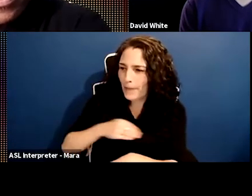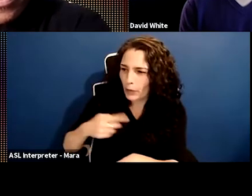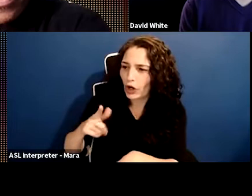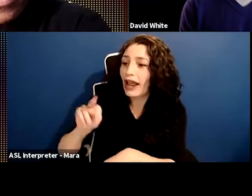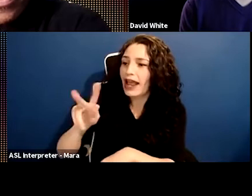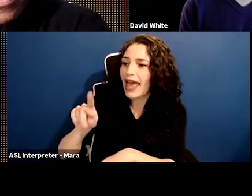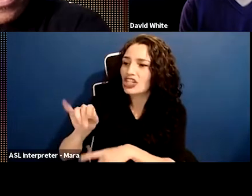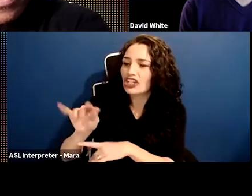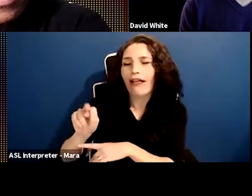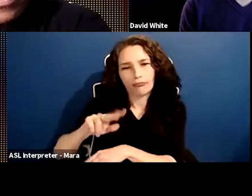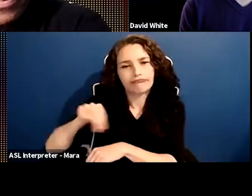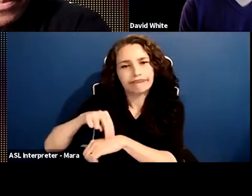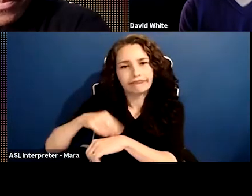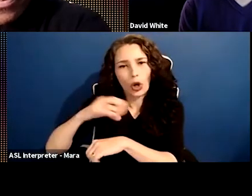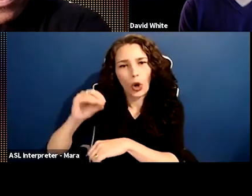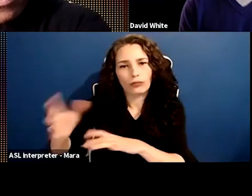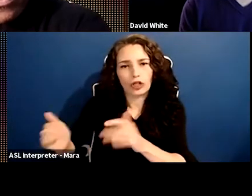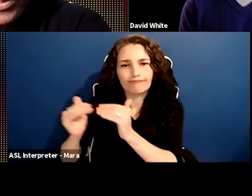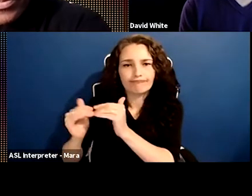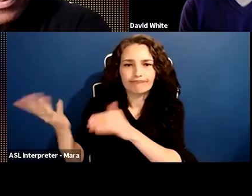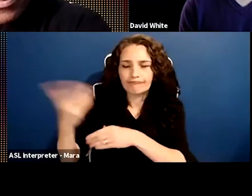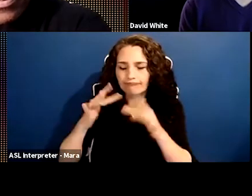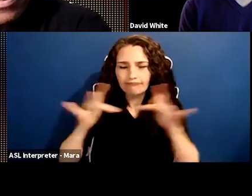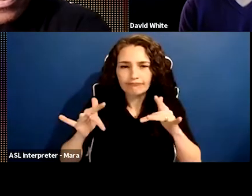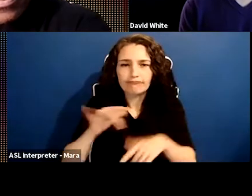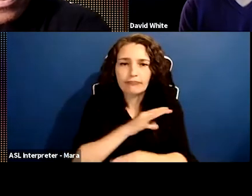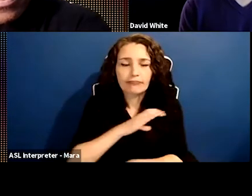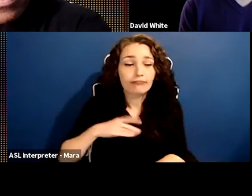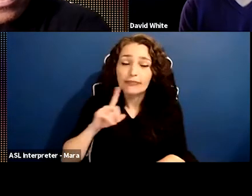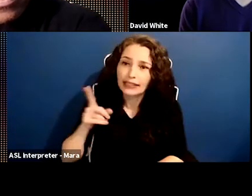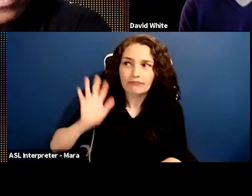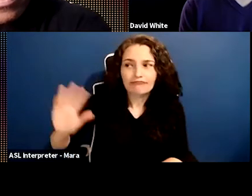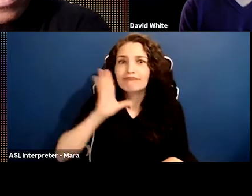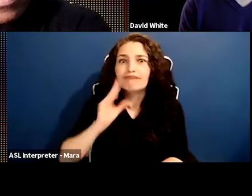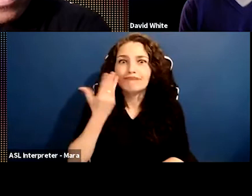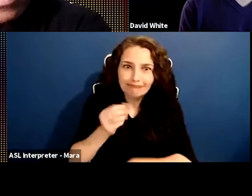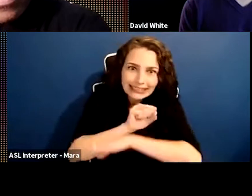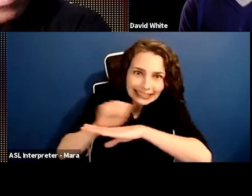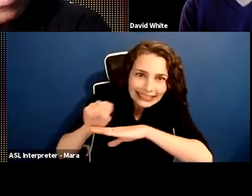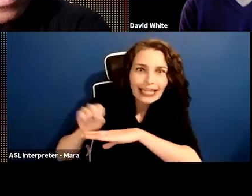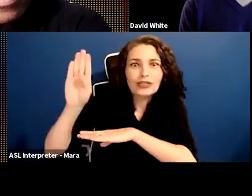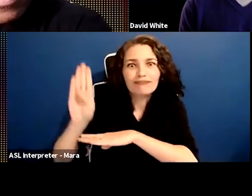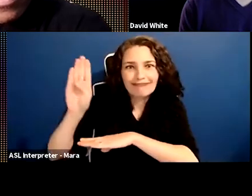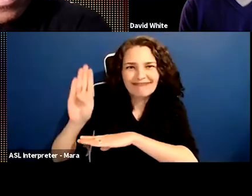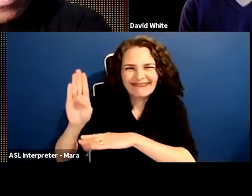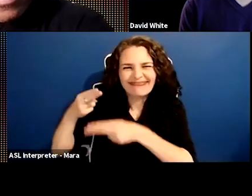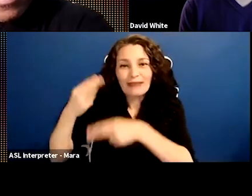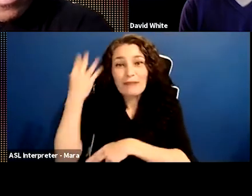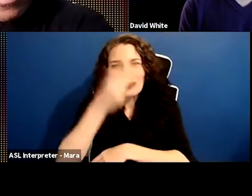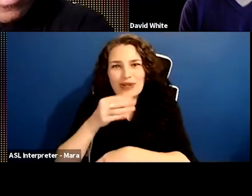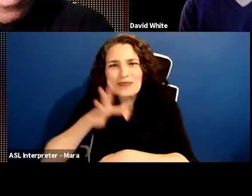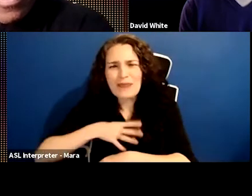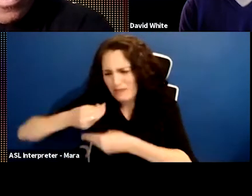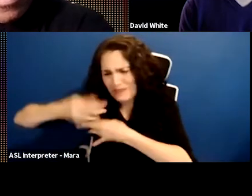Ethnic Employment Opportunities Committee, as well as a veteran of screen and stage. He's appeared on Broadway and Pretty Woman, and in a long list